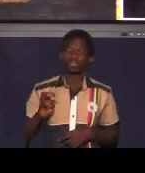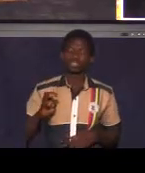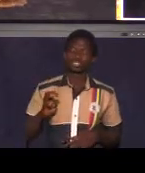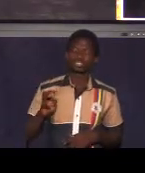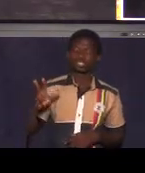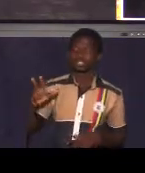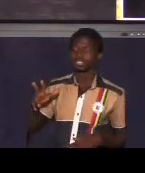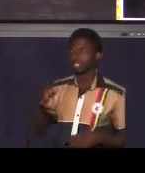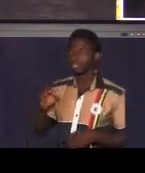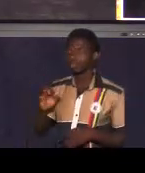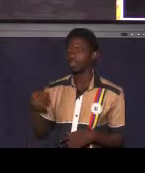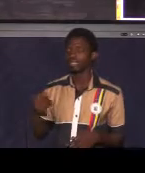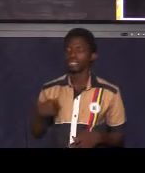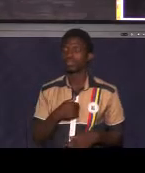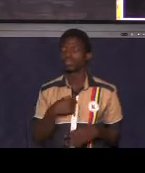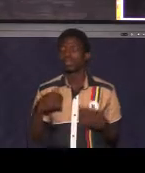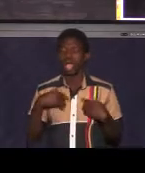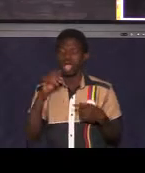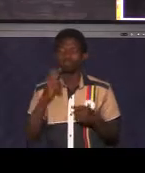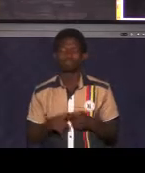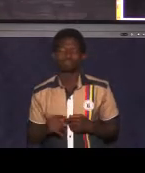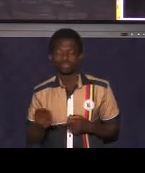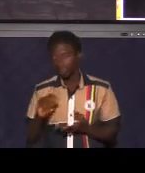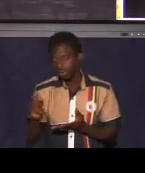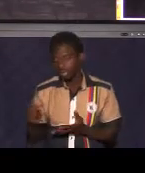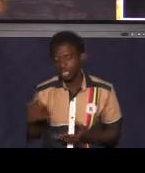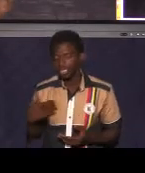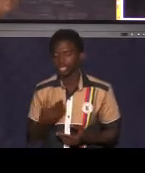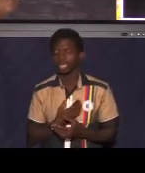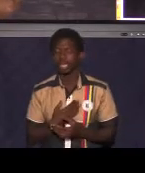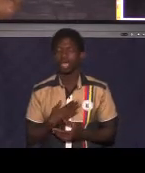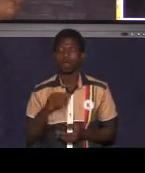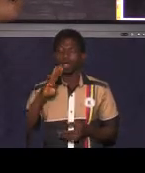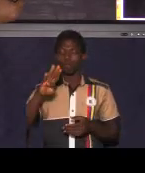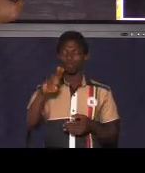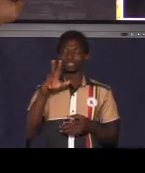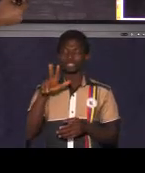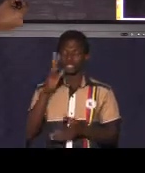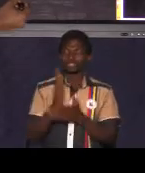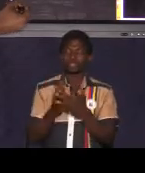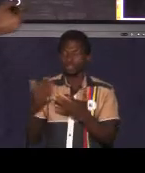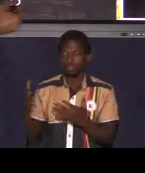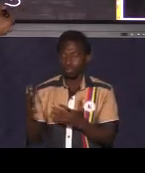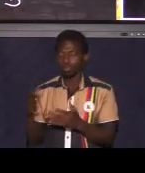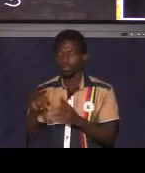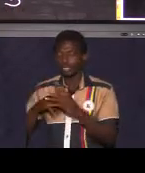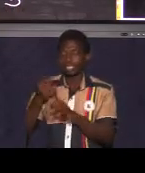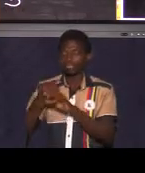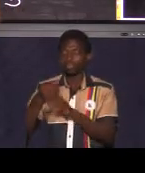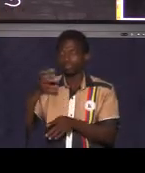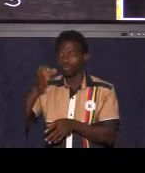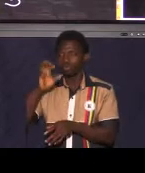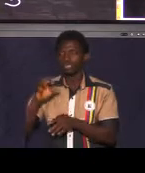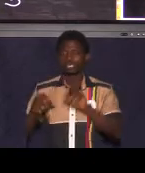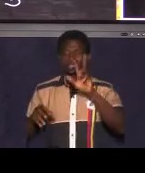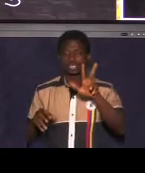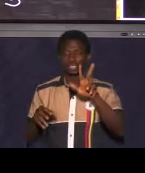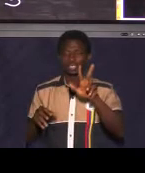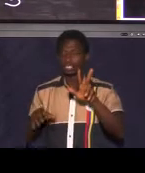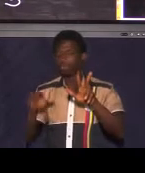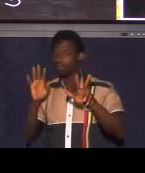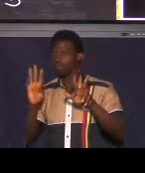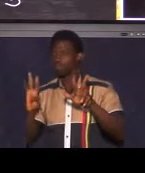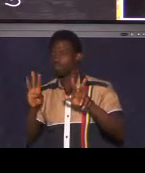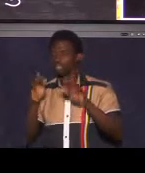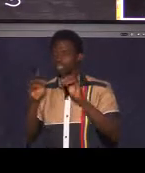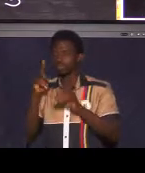43 hundredth means that we have to write our 43 somewhere here, starting from the 100. 3, 4. And